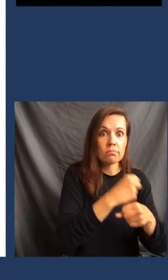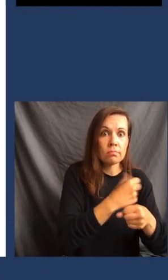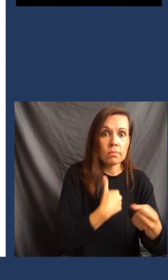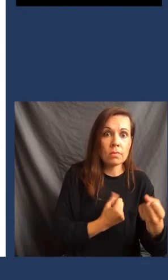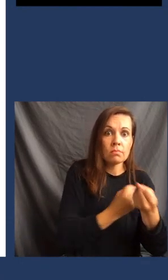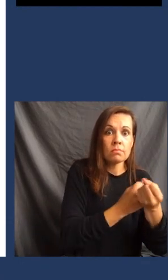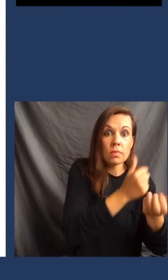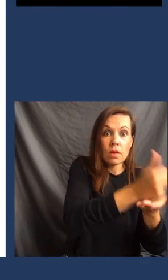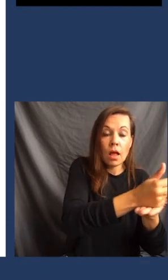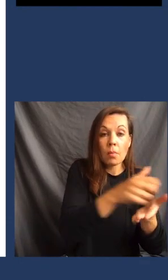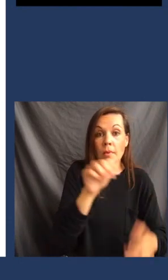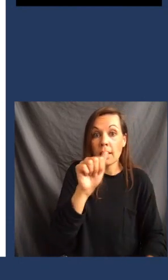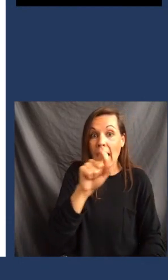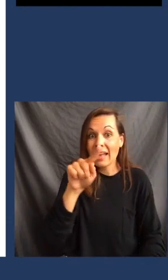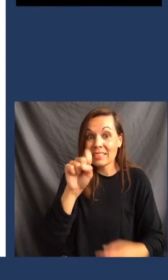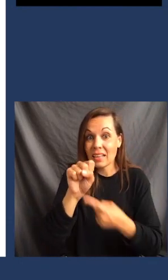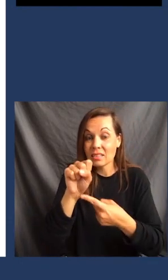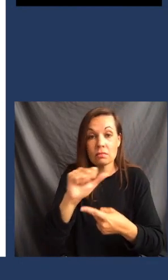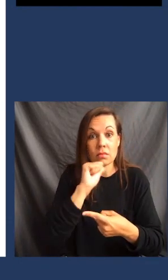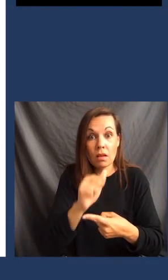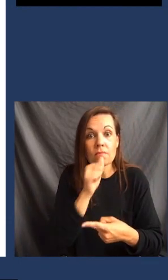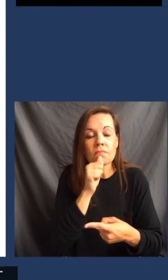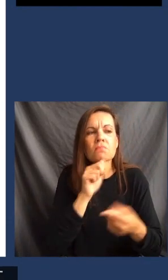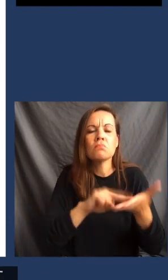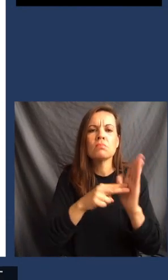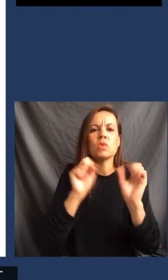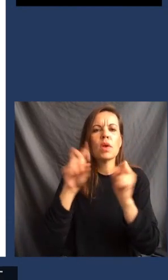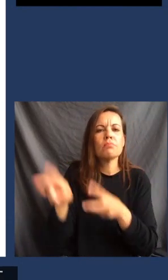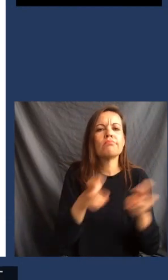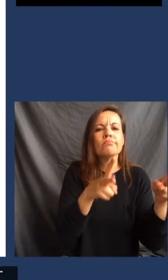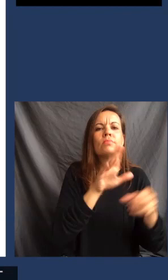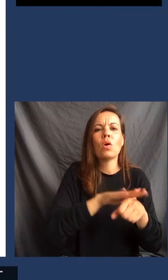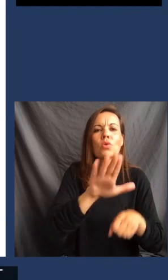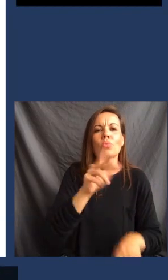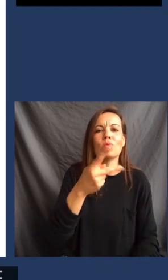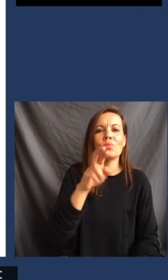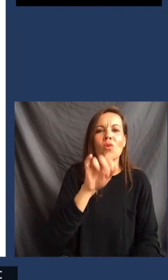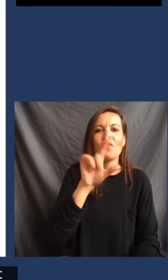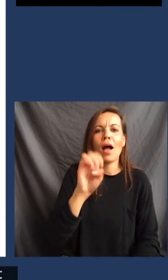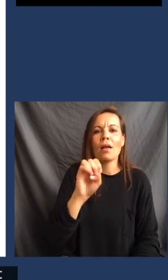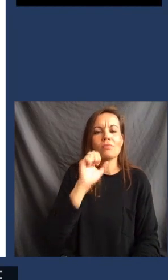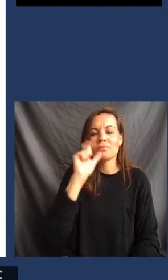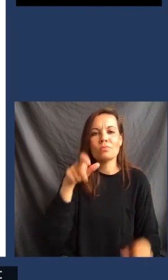aren't confidential, you can use those onto your profile as well with permission.